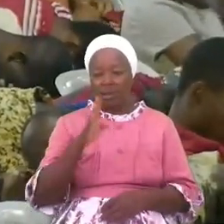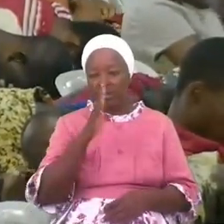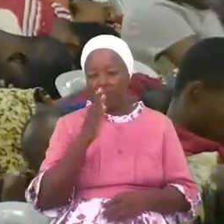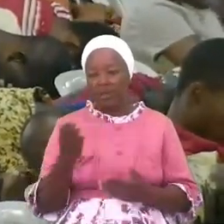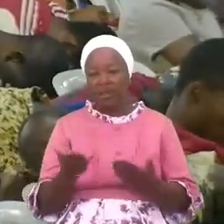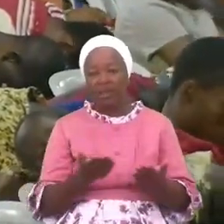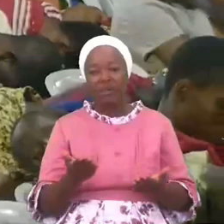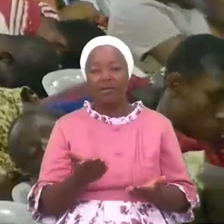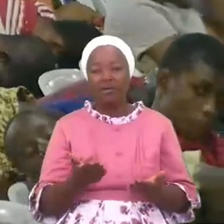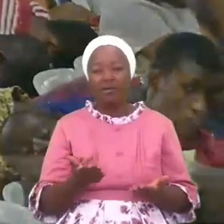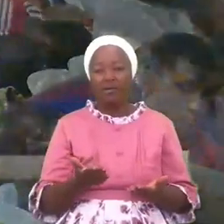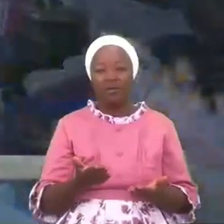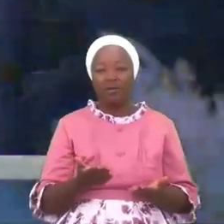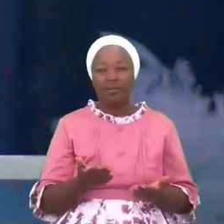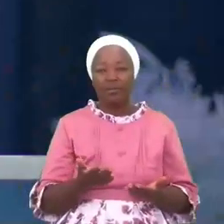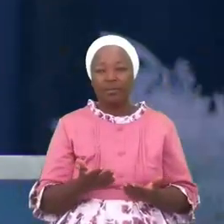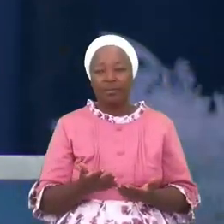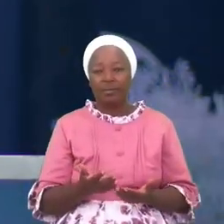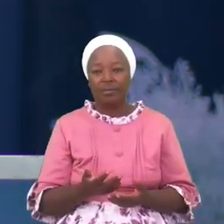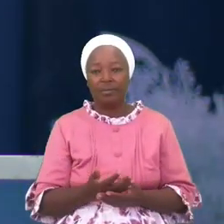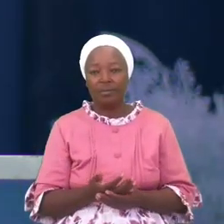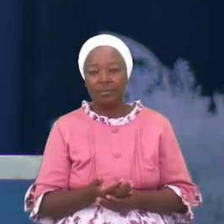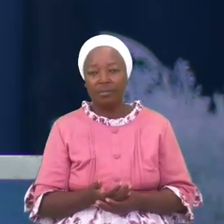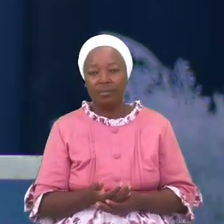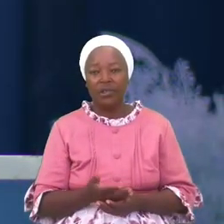lunch fellowship with the Lord Jesus.